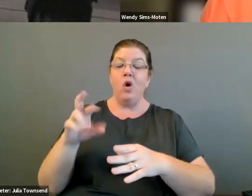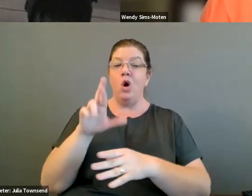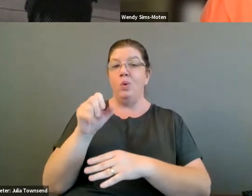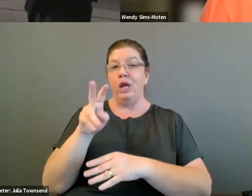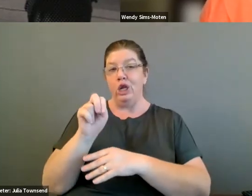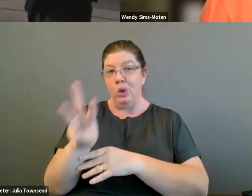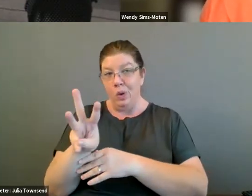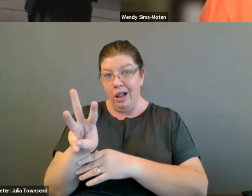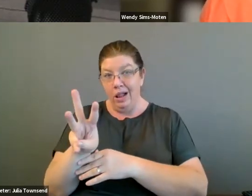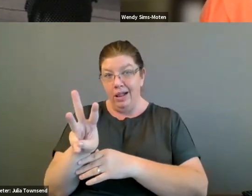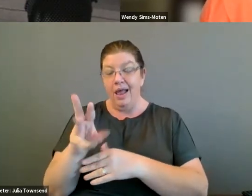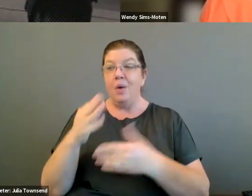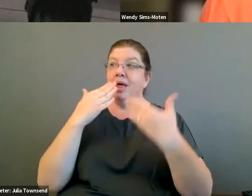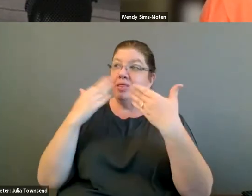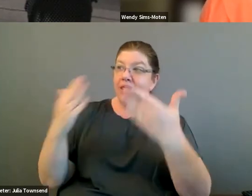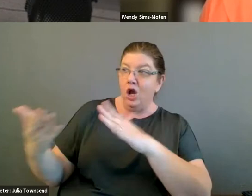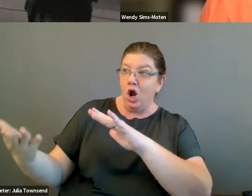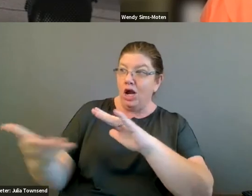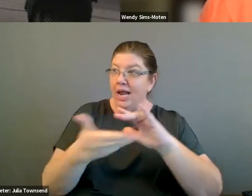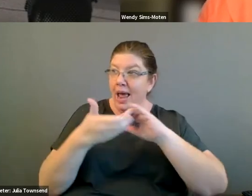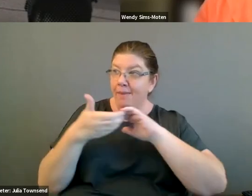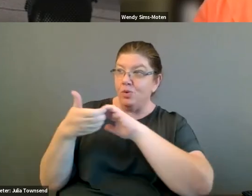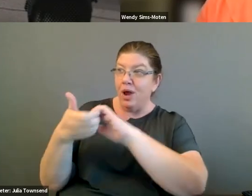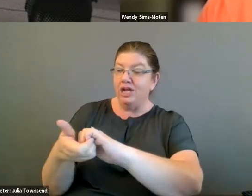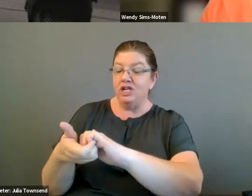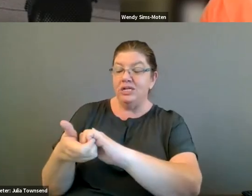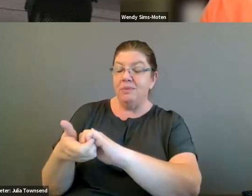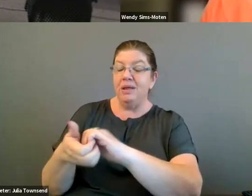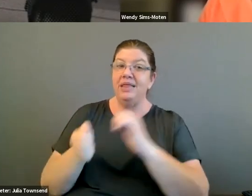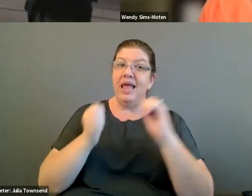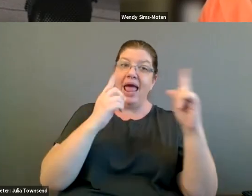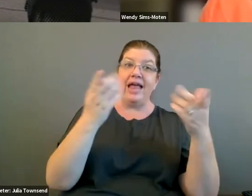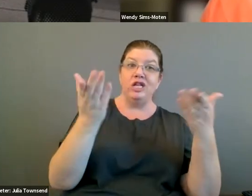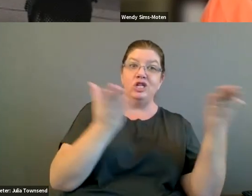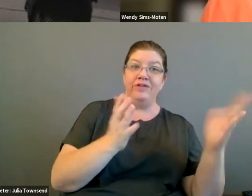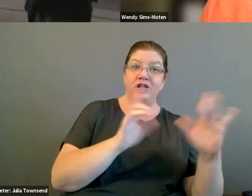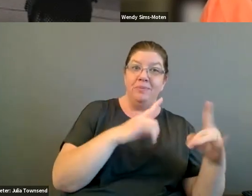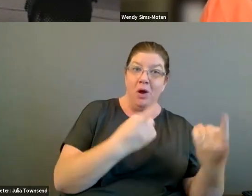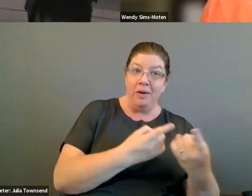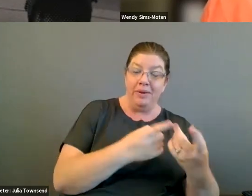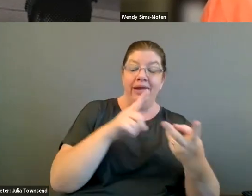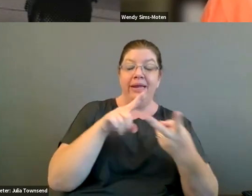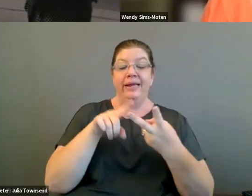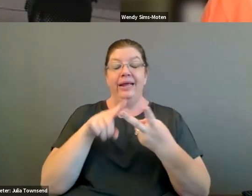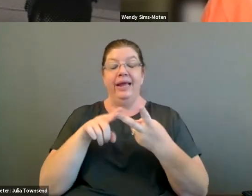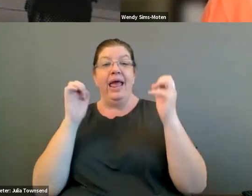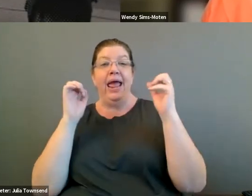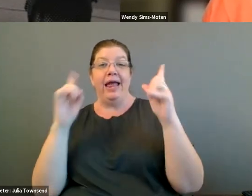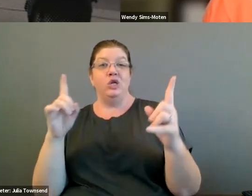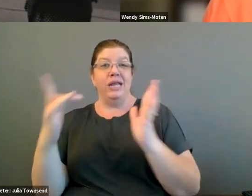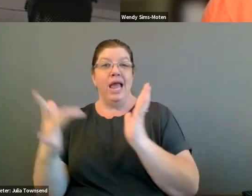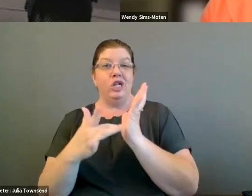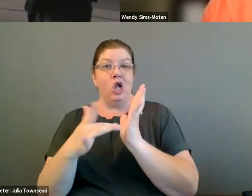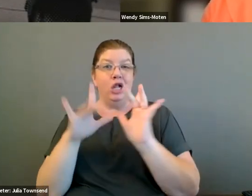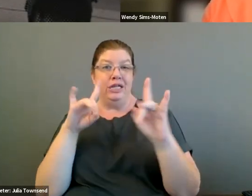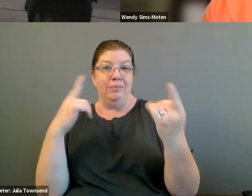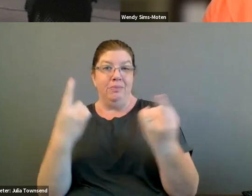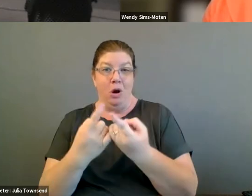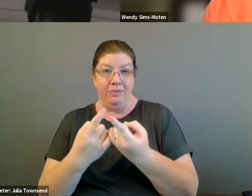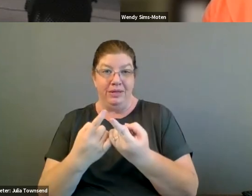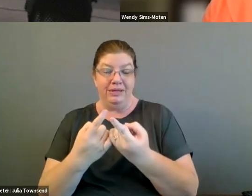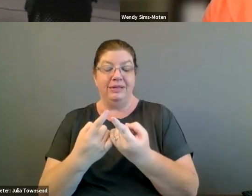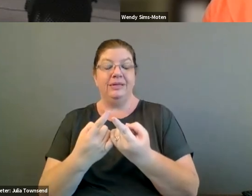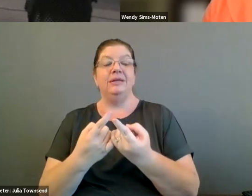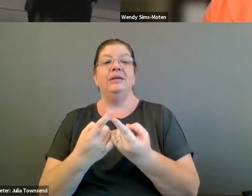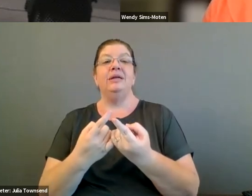And I want to thank our collaboration between the Ed Services Department and the Educational Technology Department, because